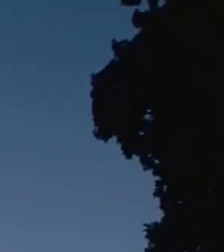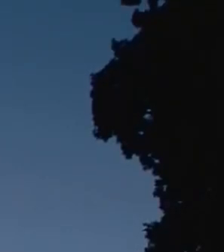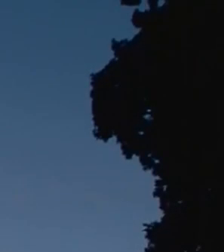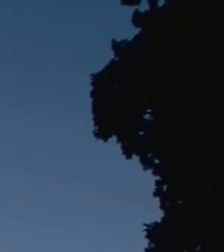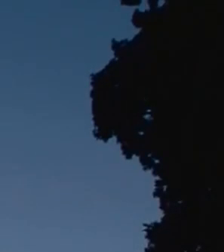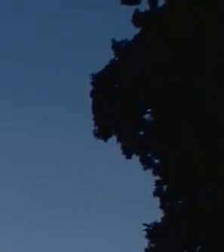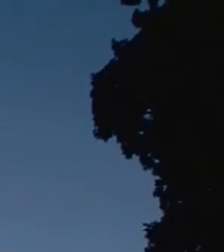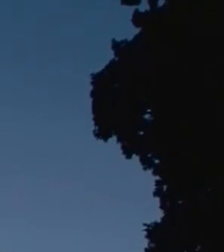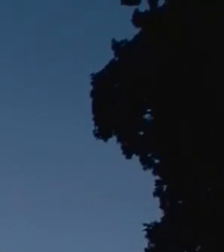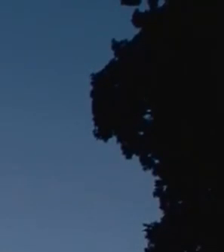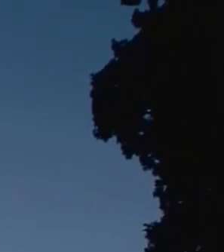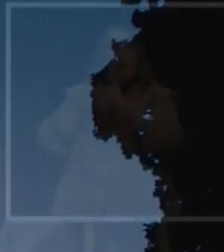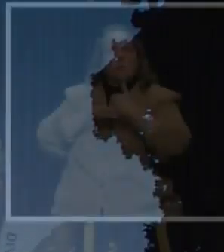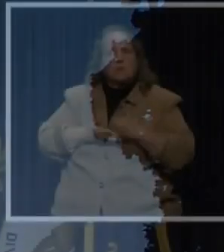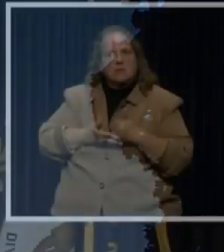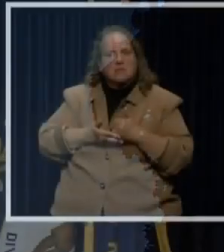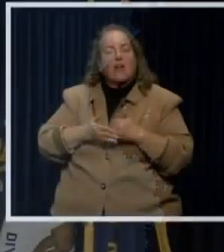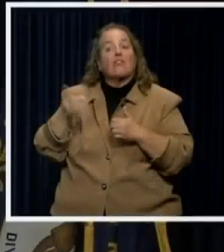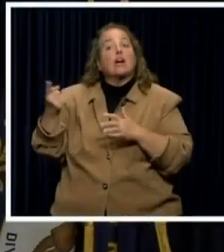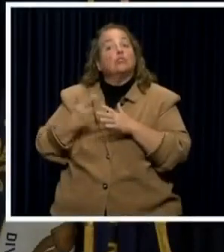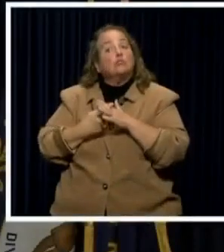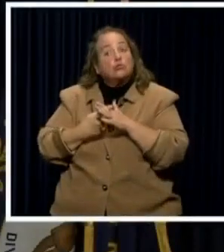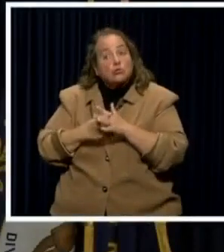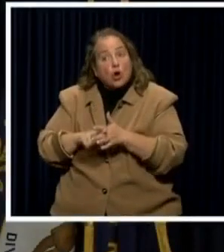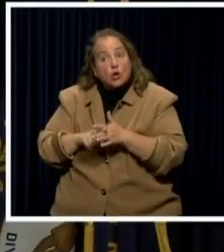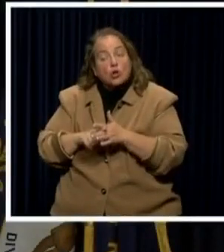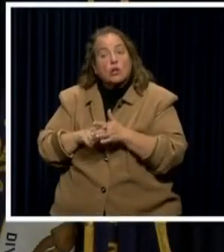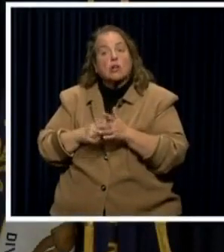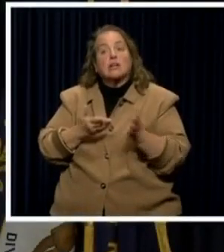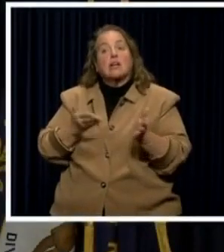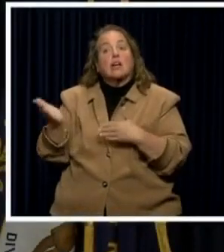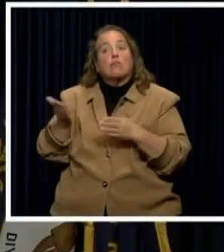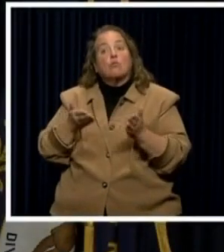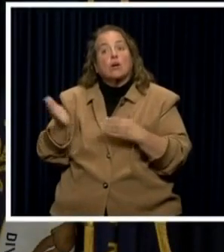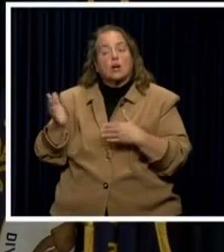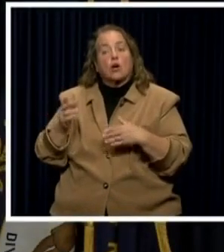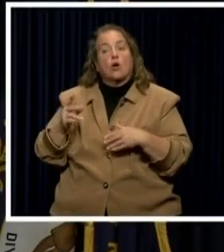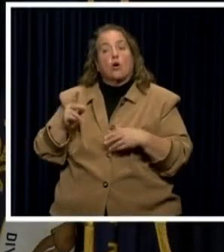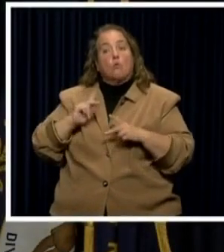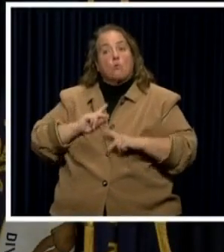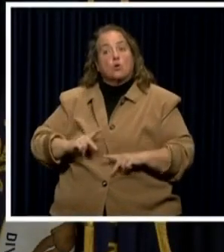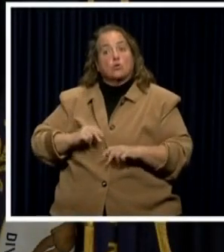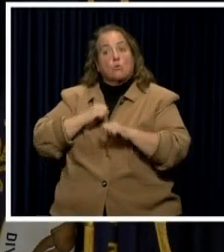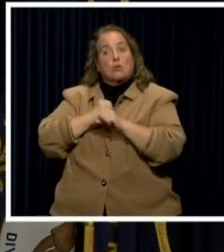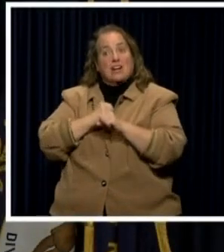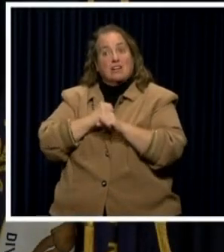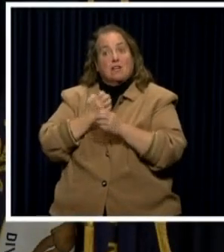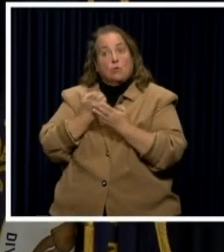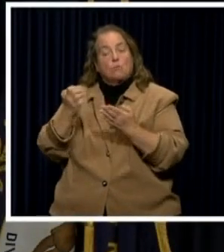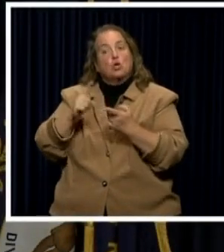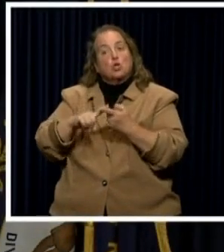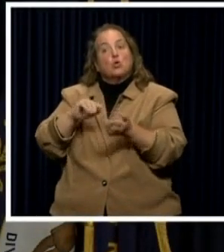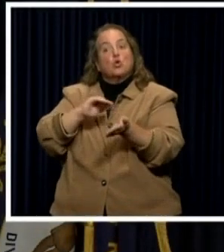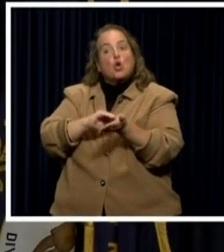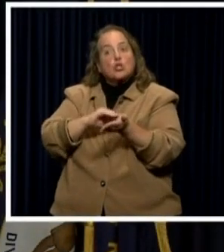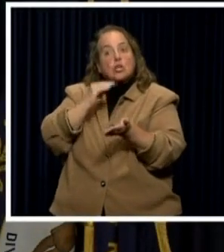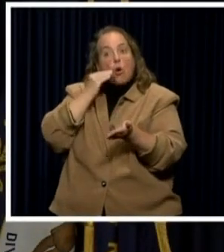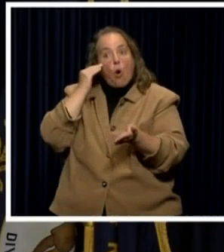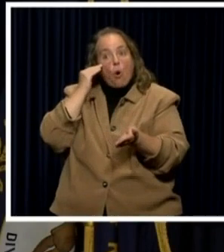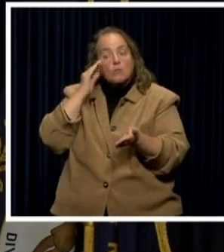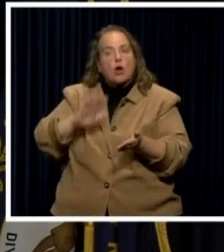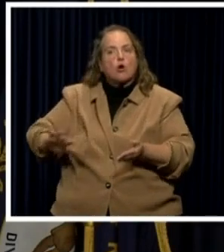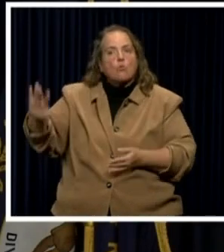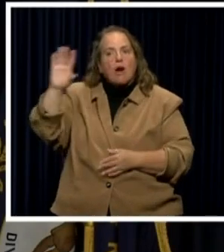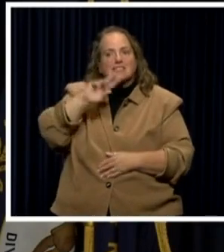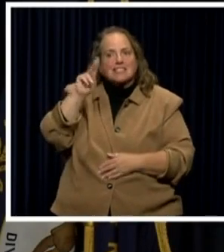on that front. And they have started delivering personal protective equipment to nursing facilities across Kentucky